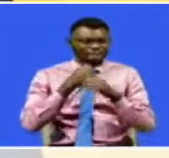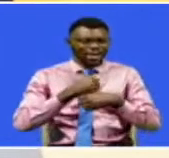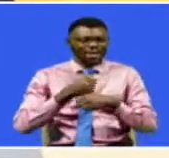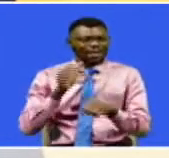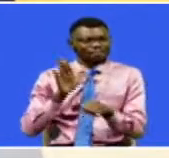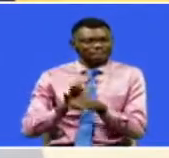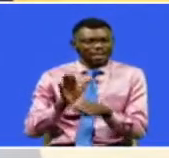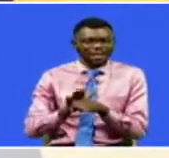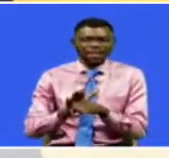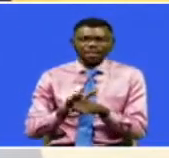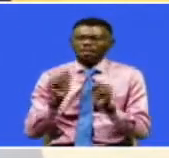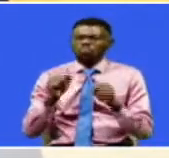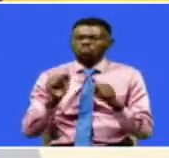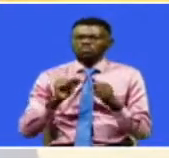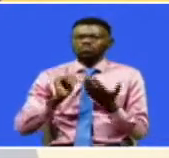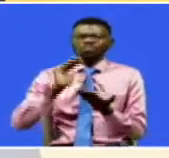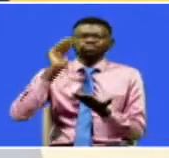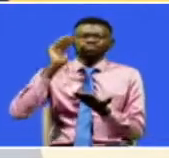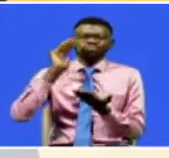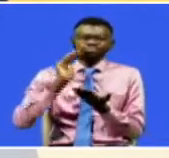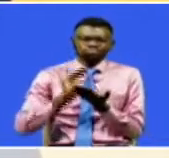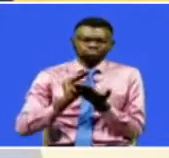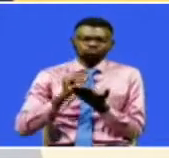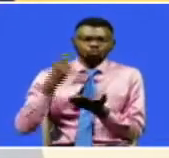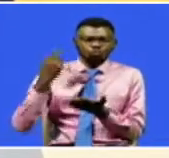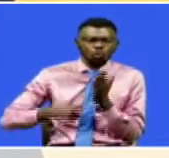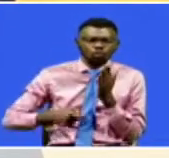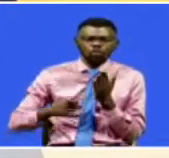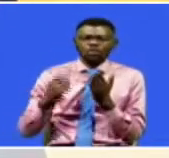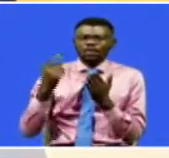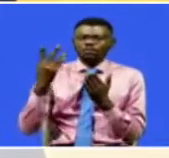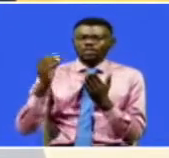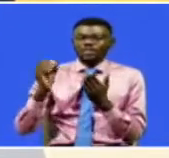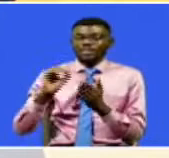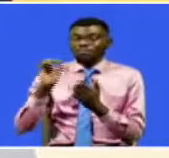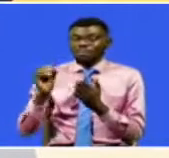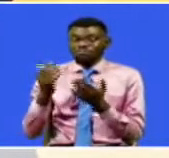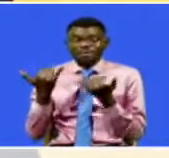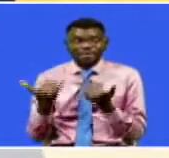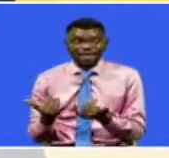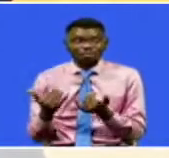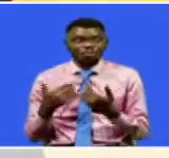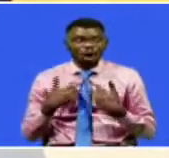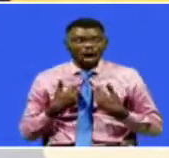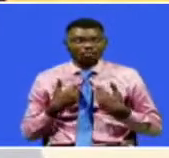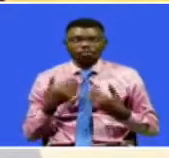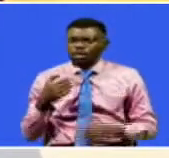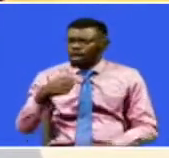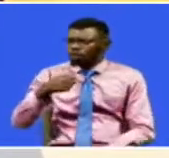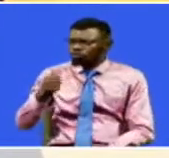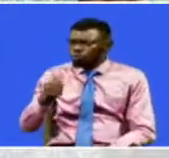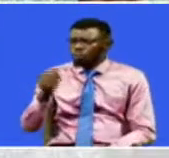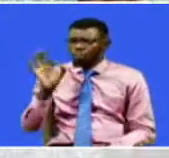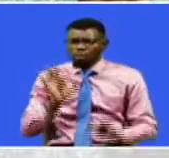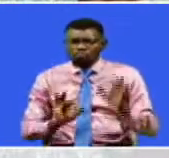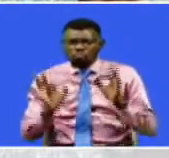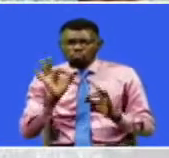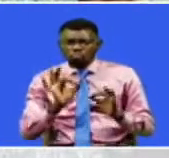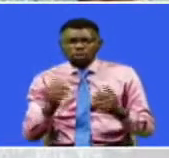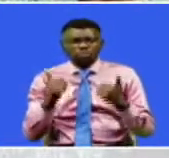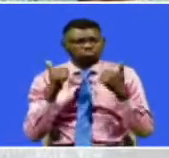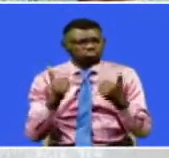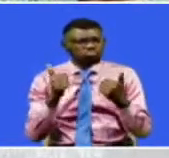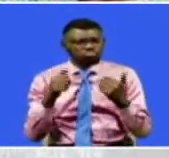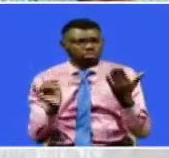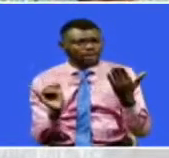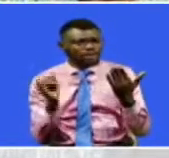we can reduce the cost by up to 40%. Today, we are producing designer doors for every house. It is different